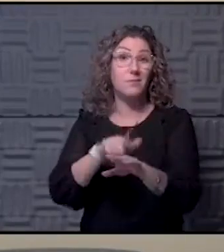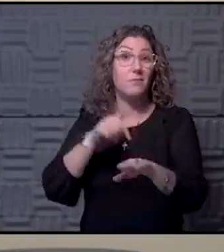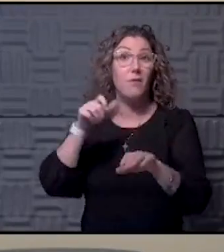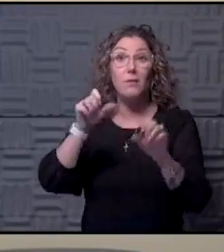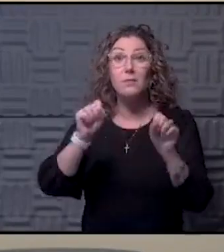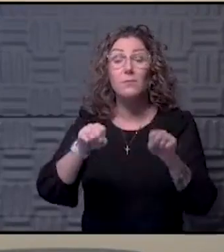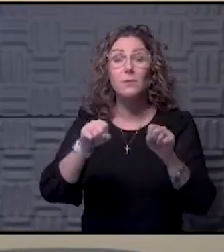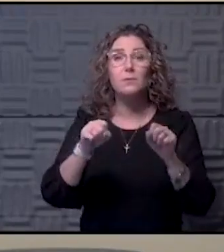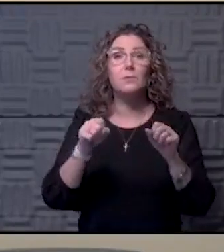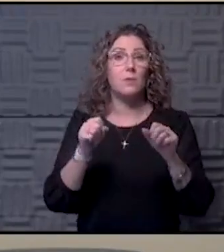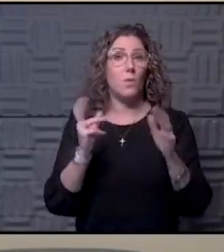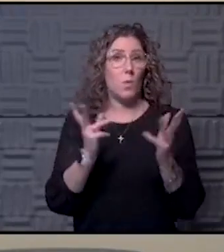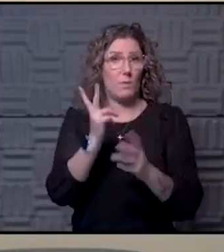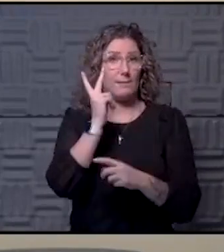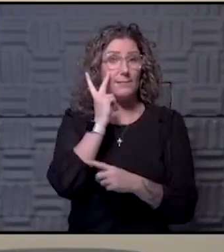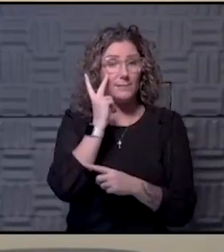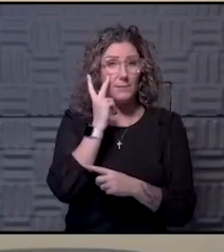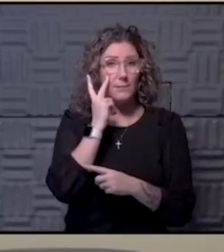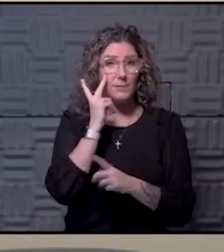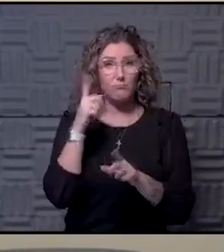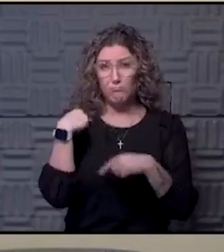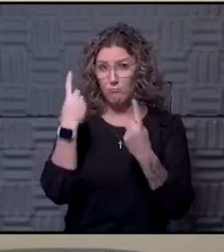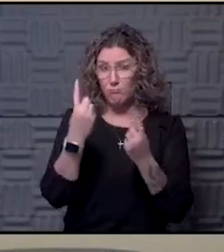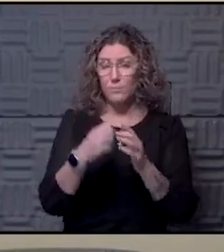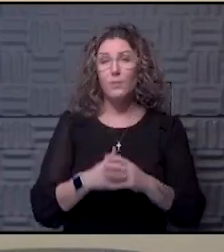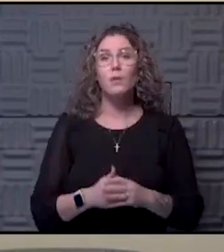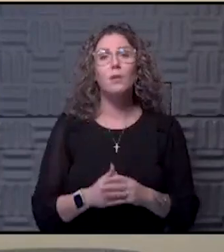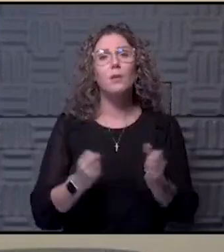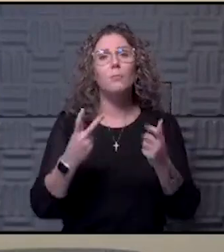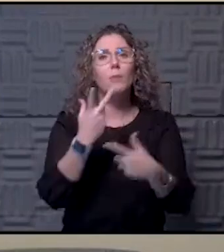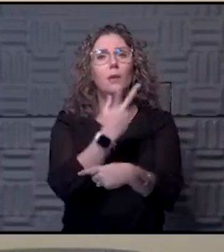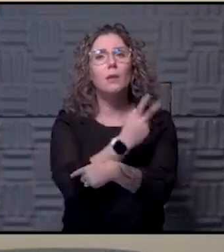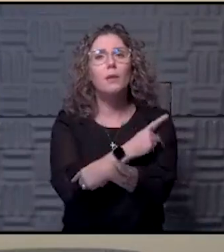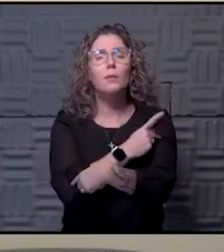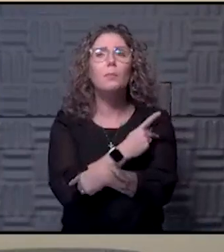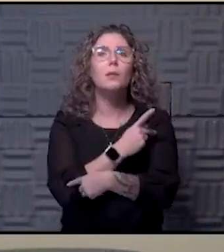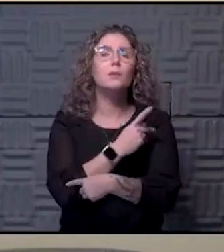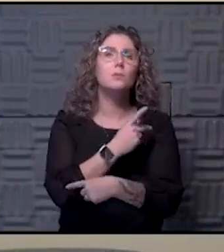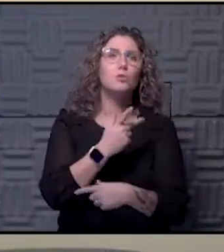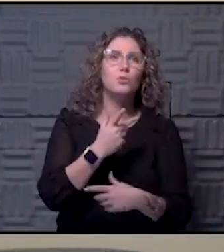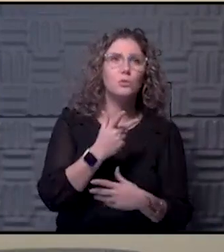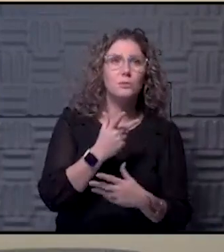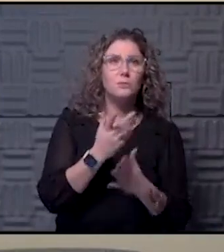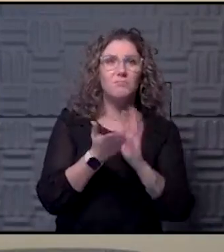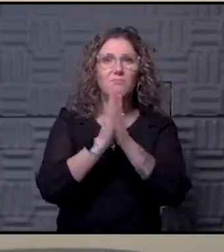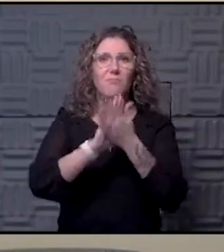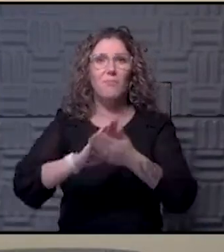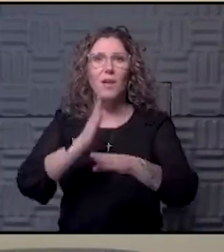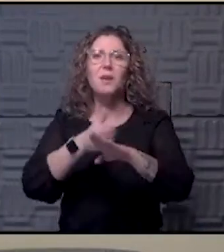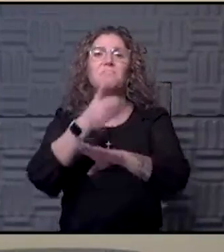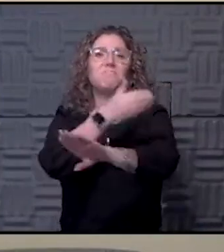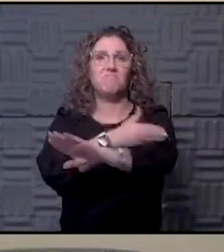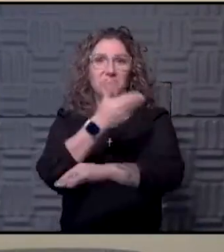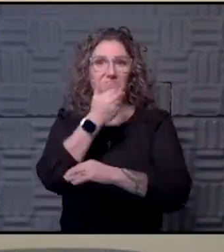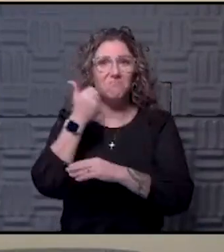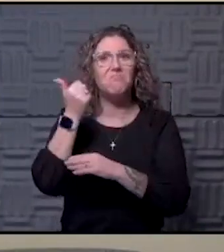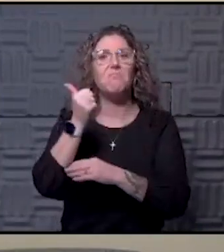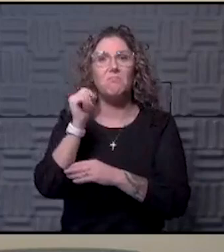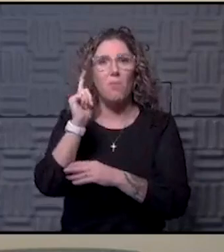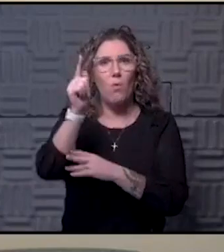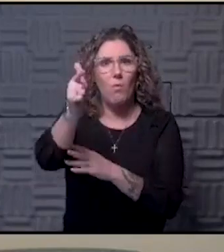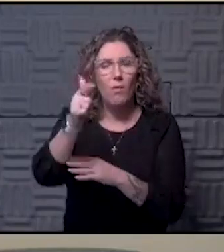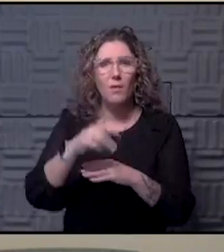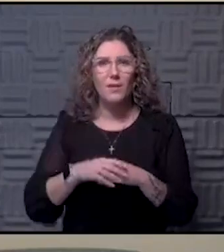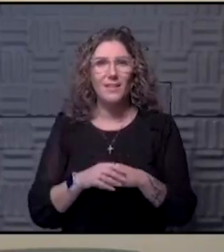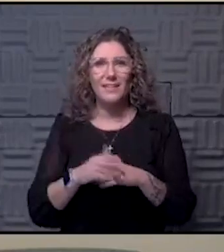what we've seen is a lot of our patients do tend to get better over time. And that if we're looking